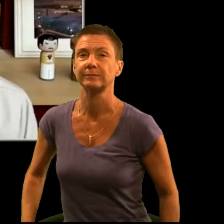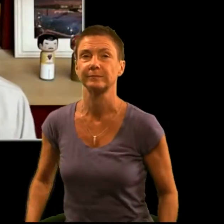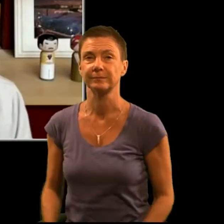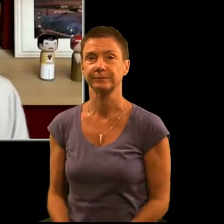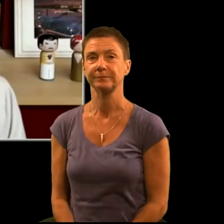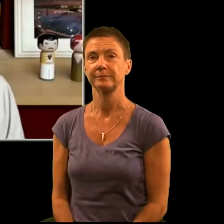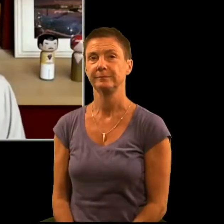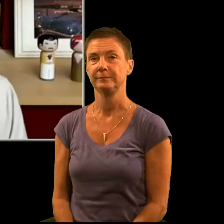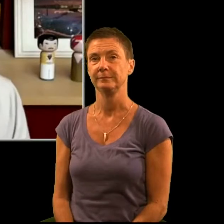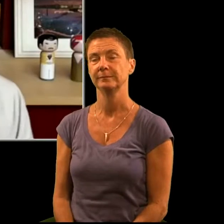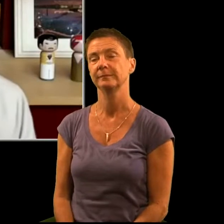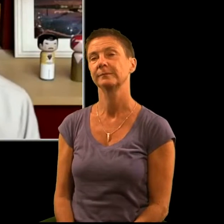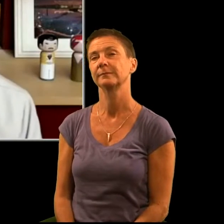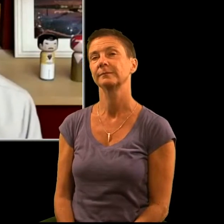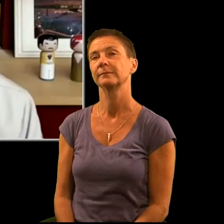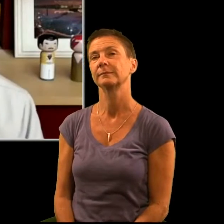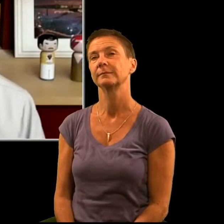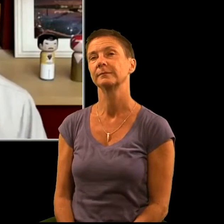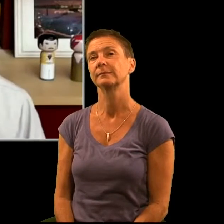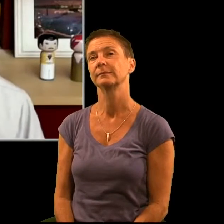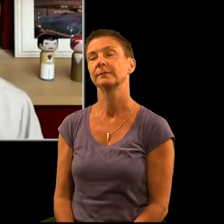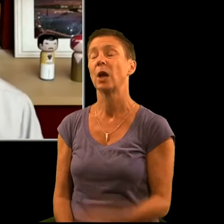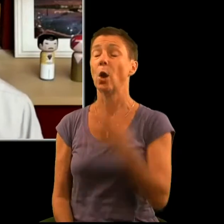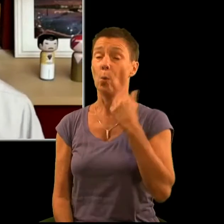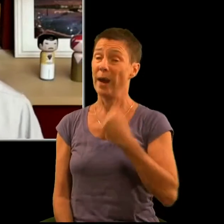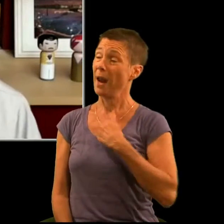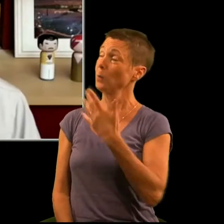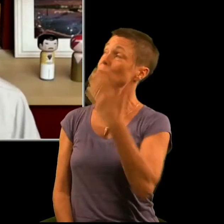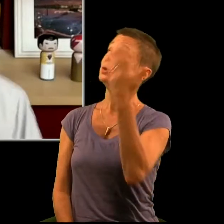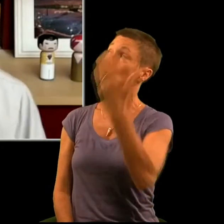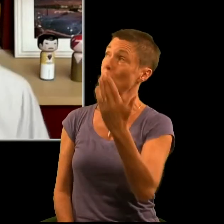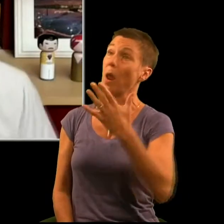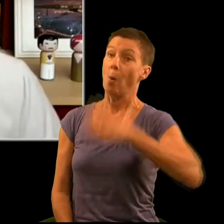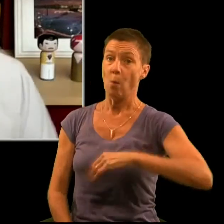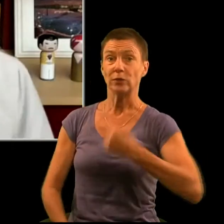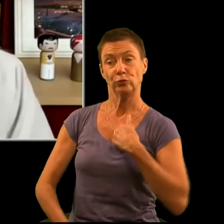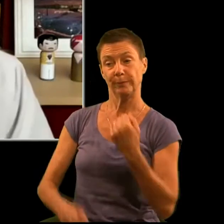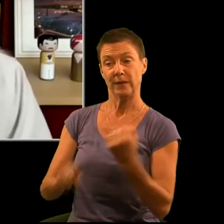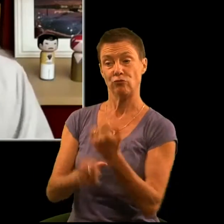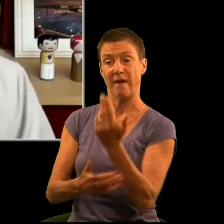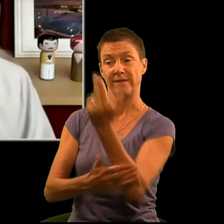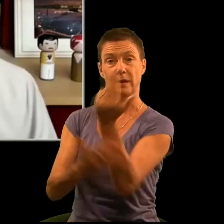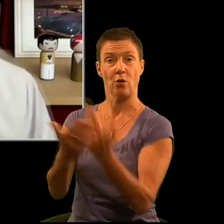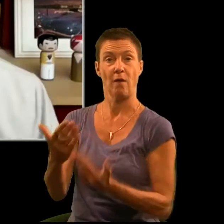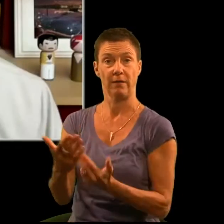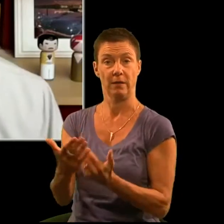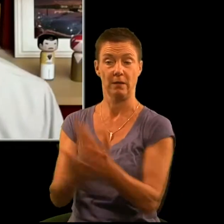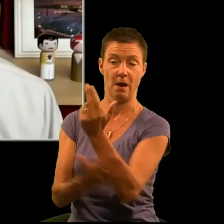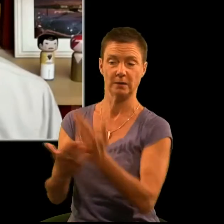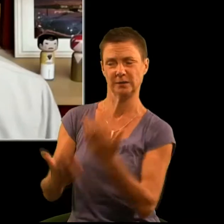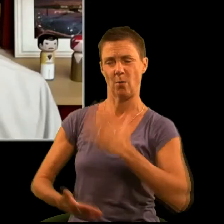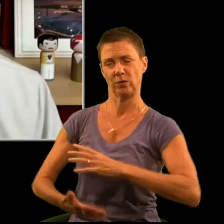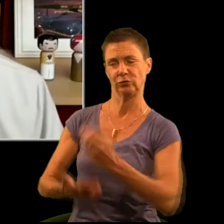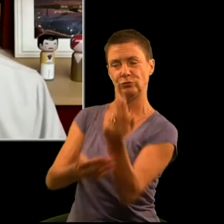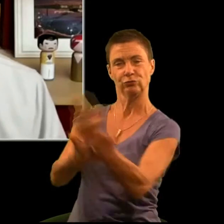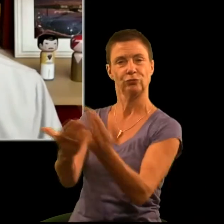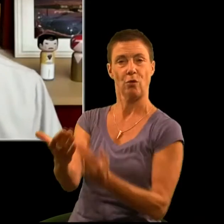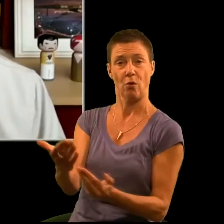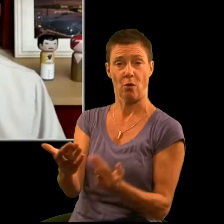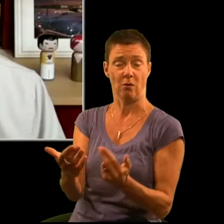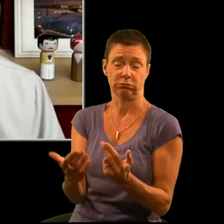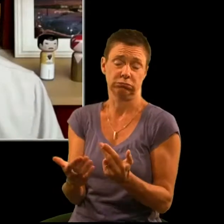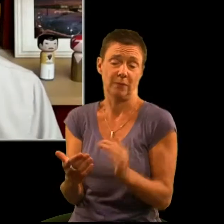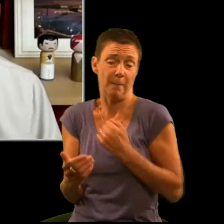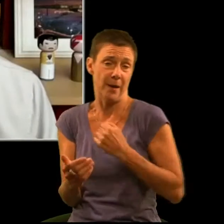school, a younger guy, I wanted to be a graphic novel artist and write my own graphic novels and illustrate them.